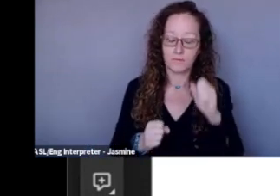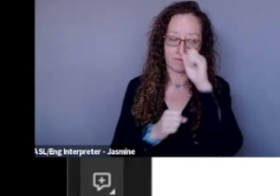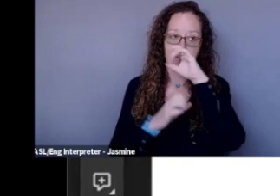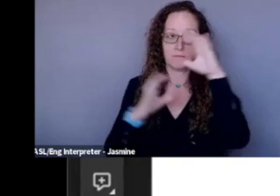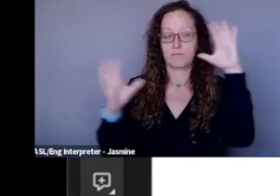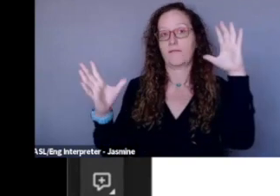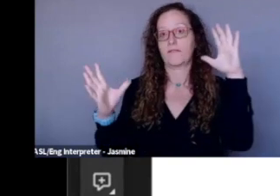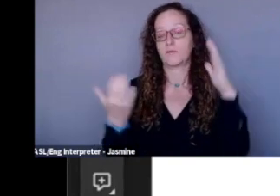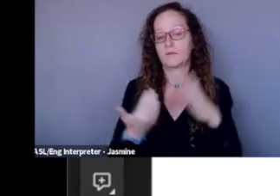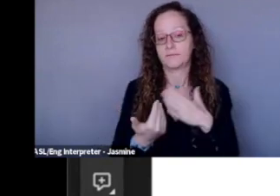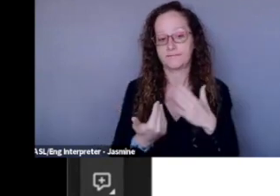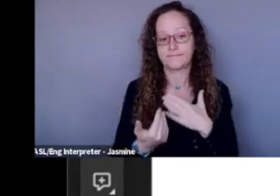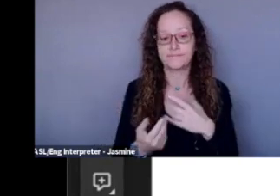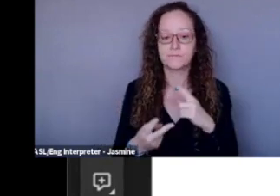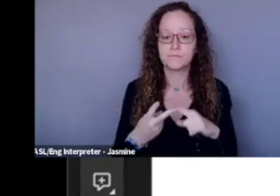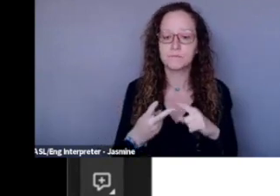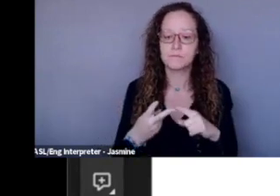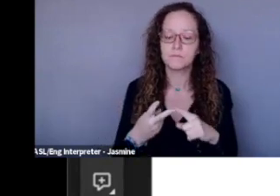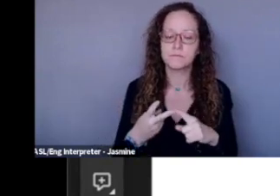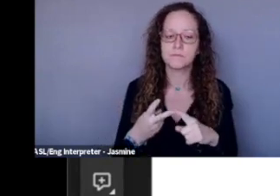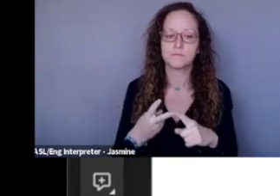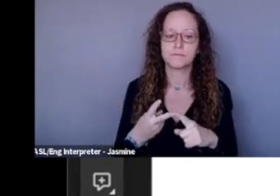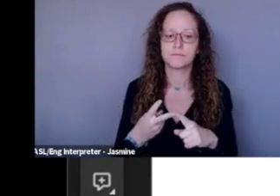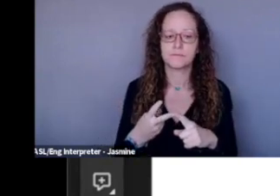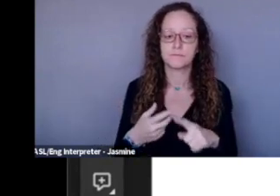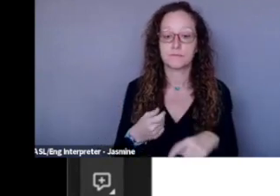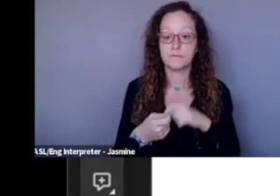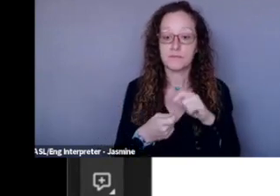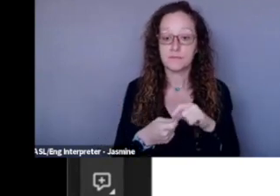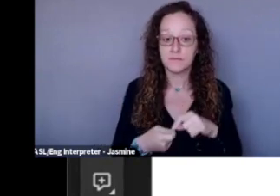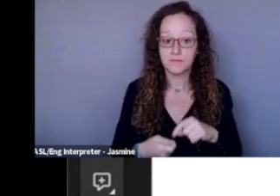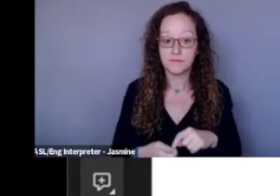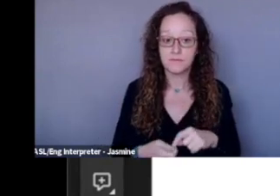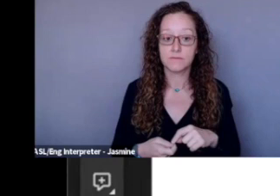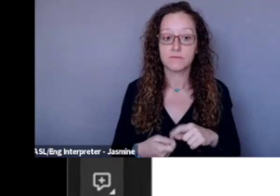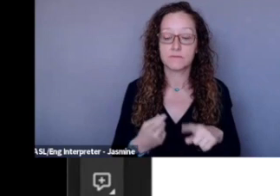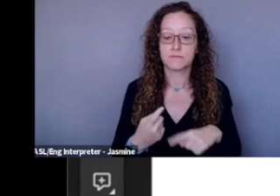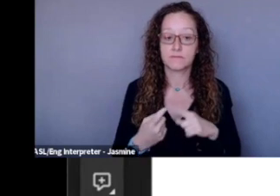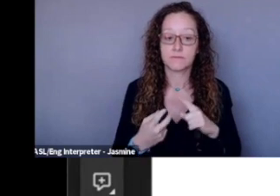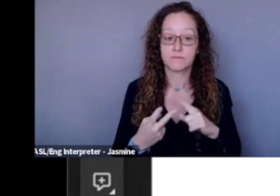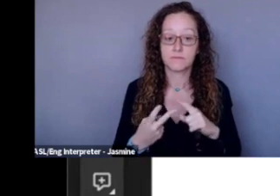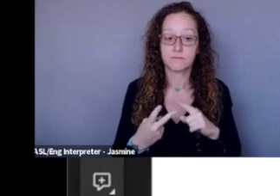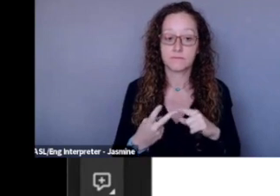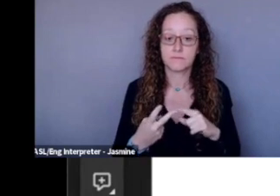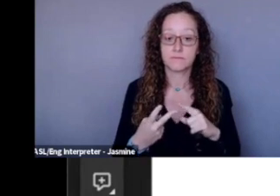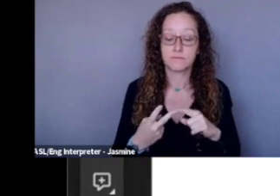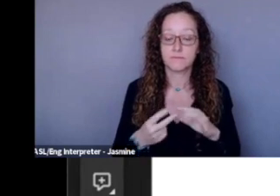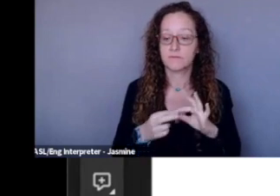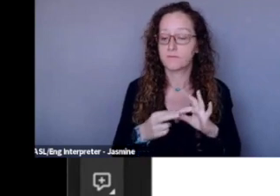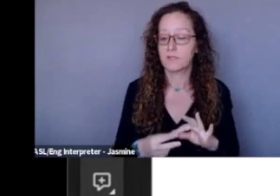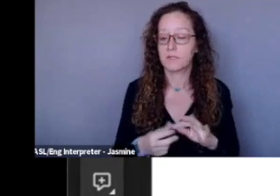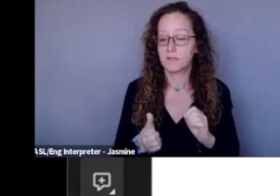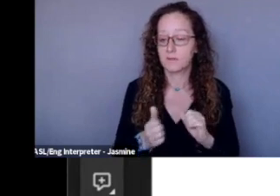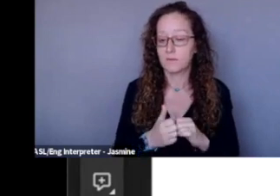visualization. And then also some specifics when it comes to things related